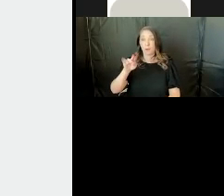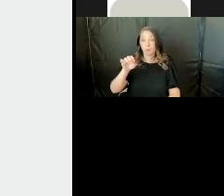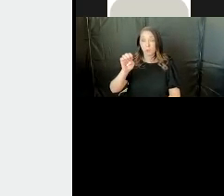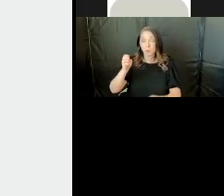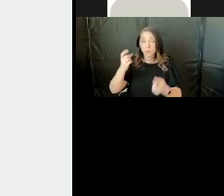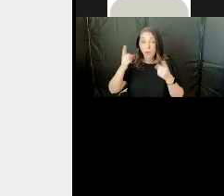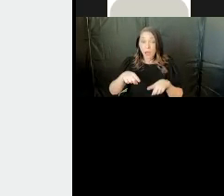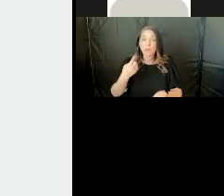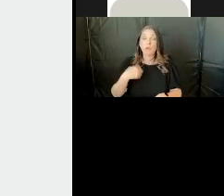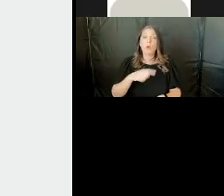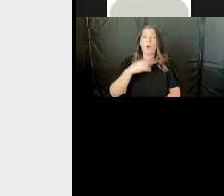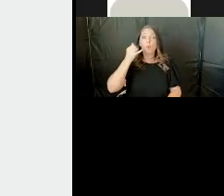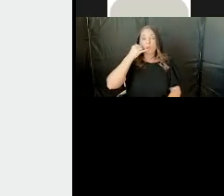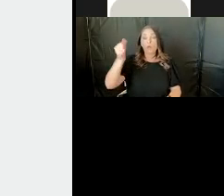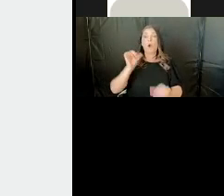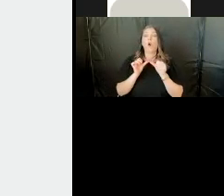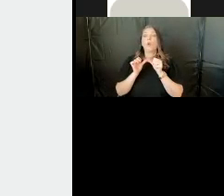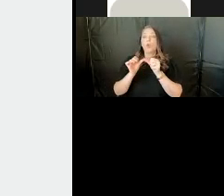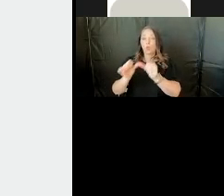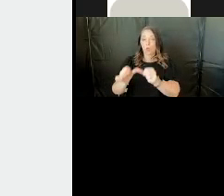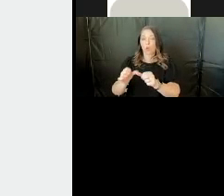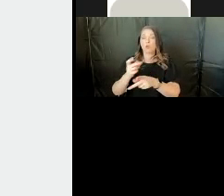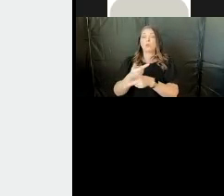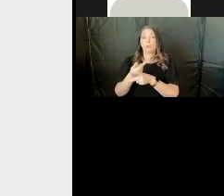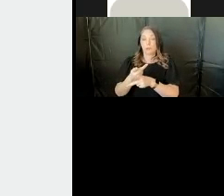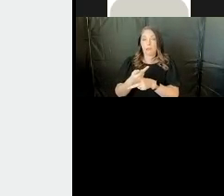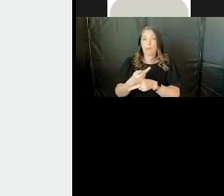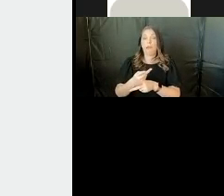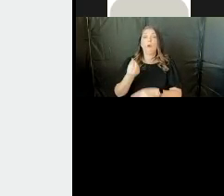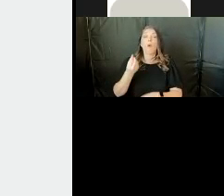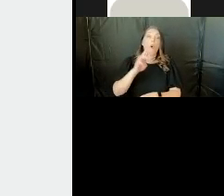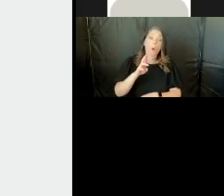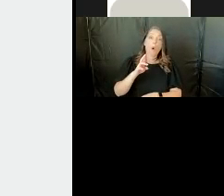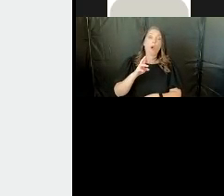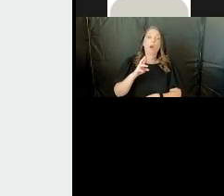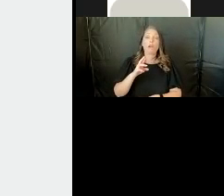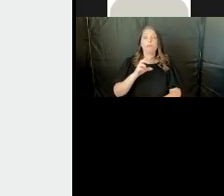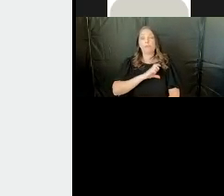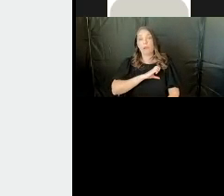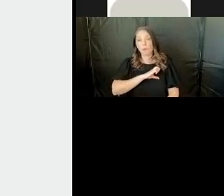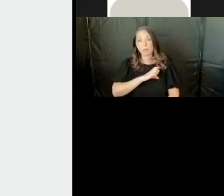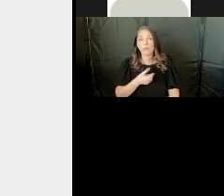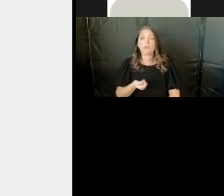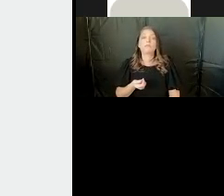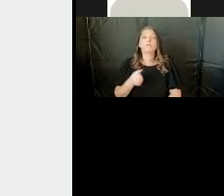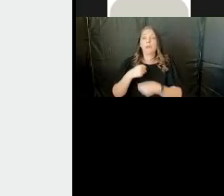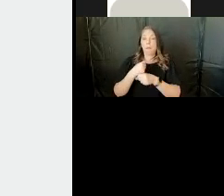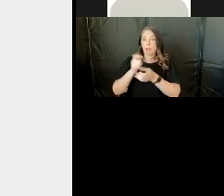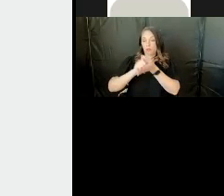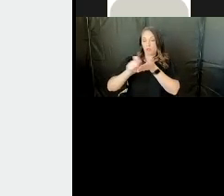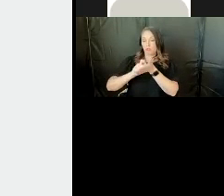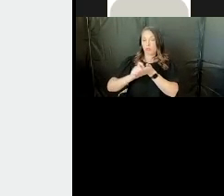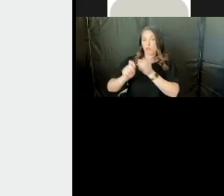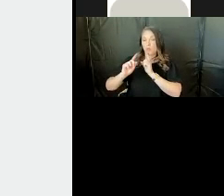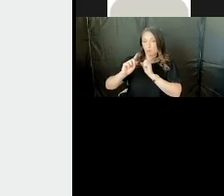would call immediately long-term care ombudsman or law enforcement, make a written report, SOC